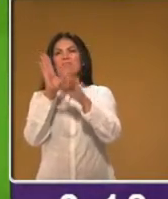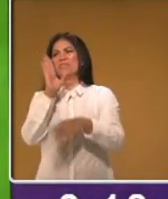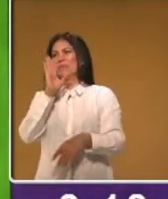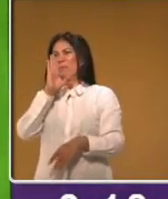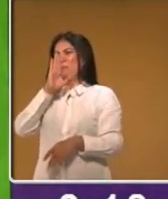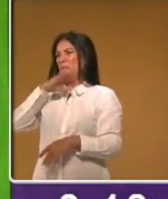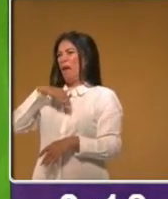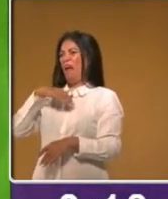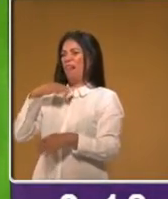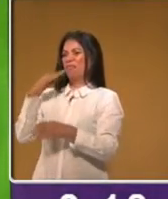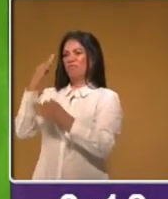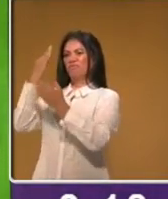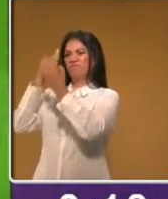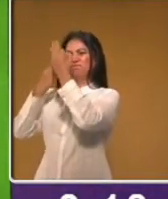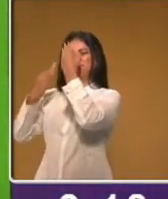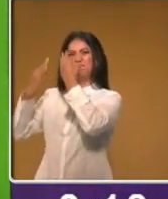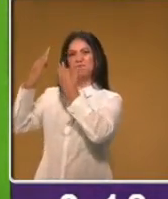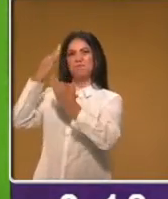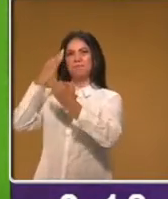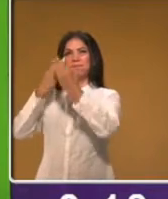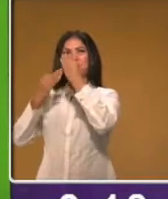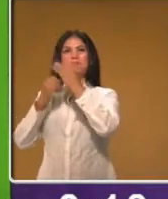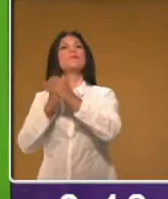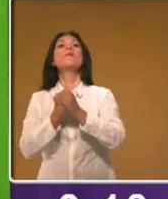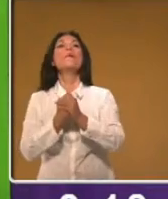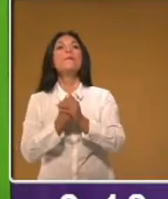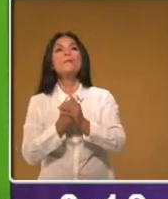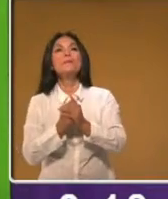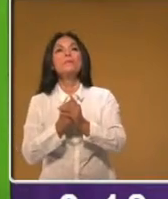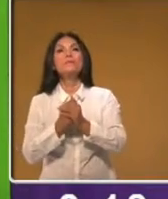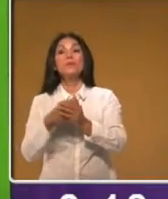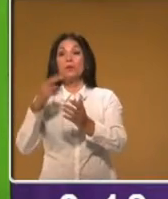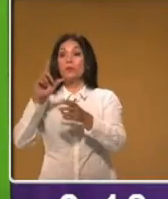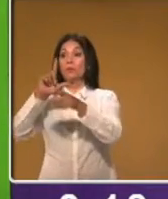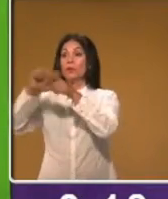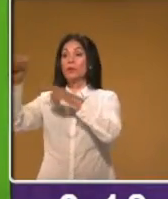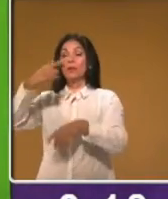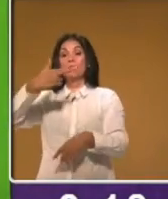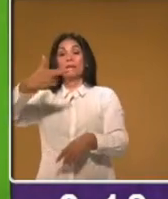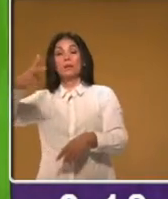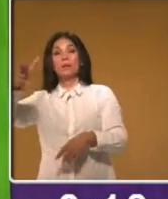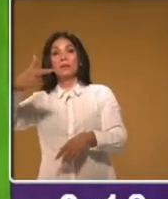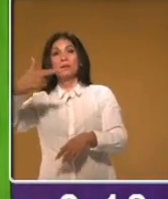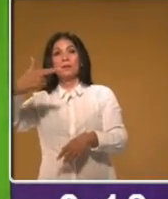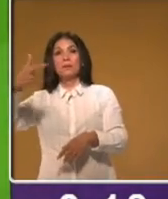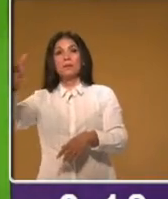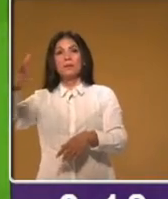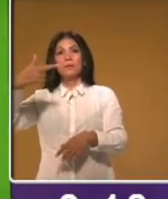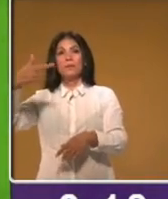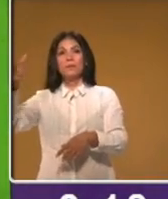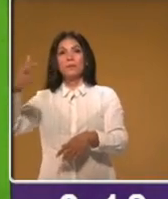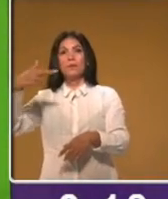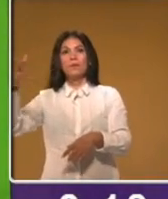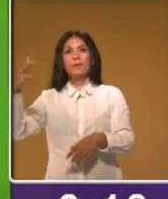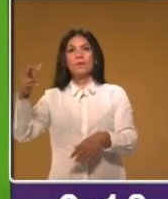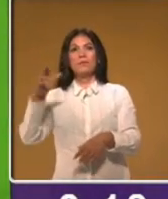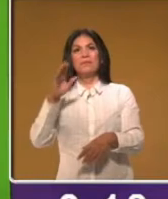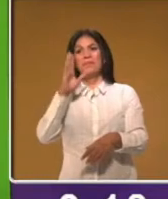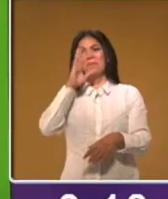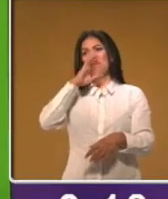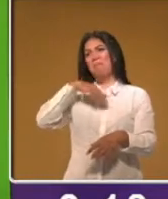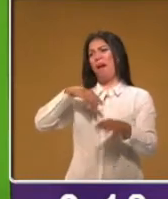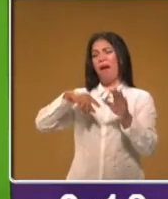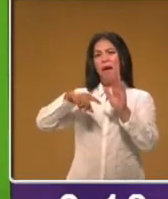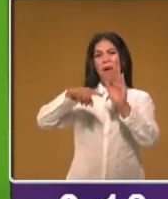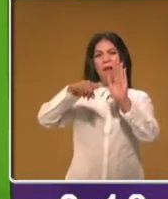received bad service when you are in a restaurant? Have you received a negative, or have you